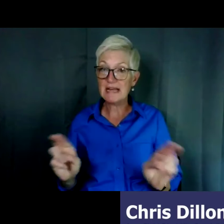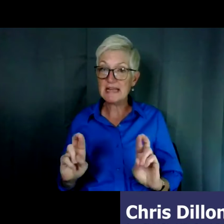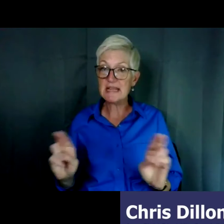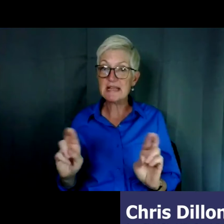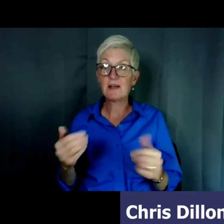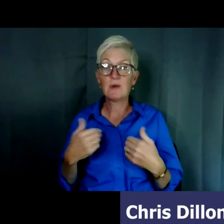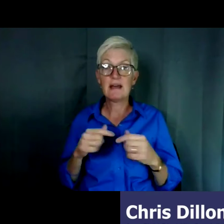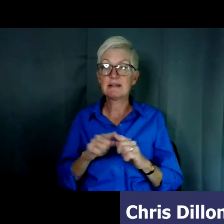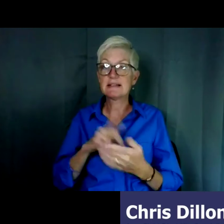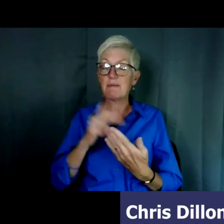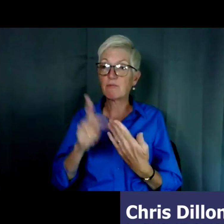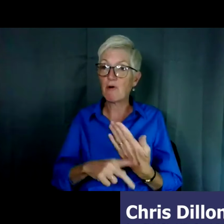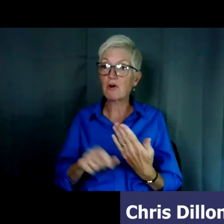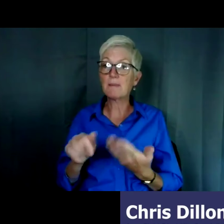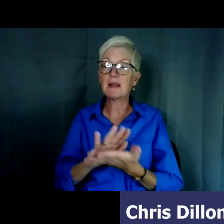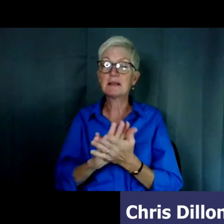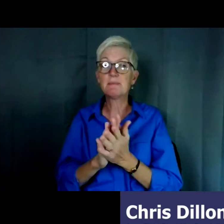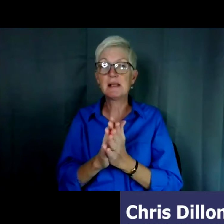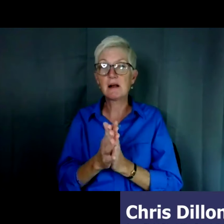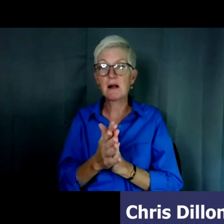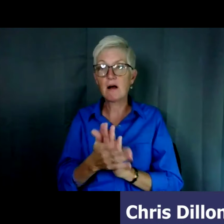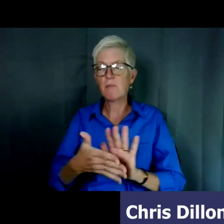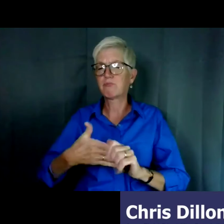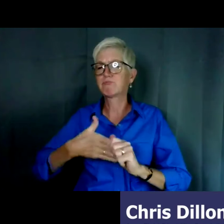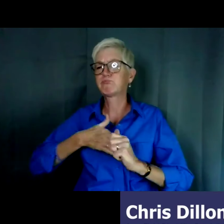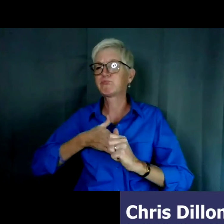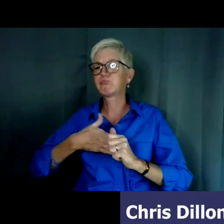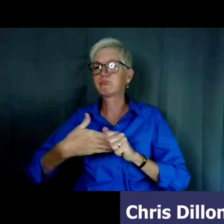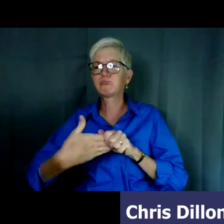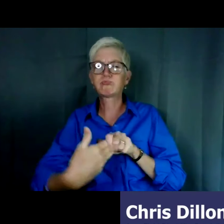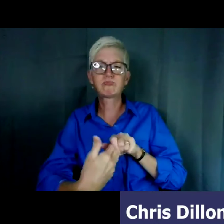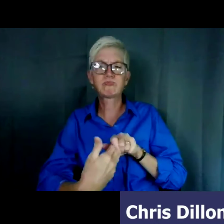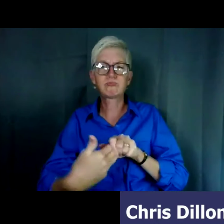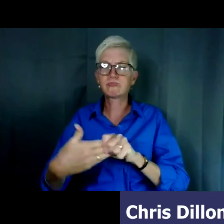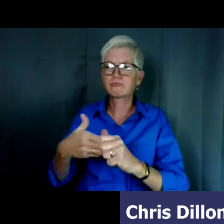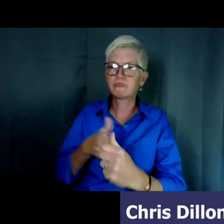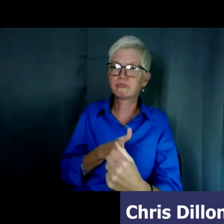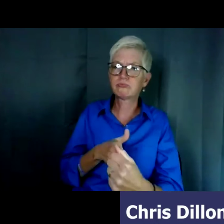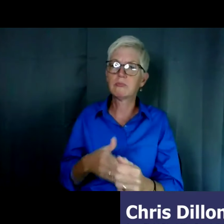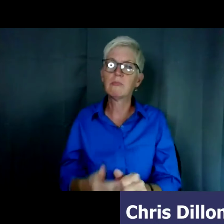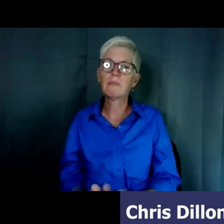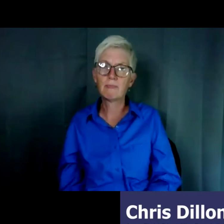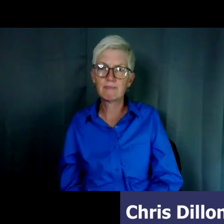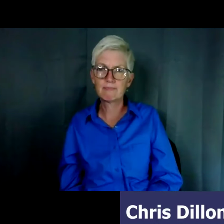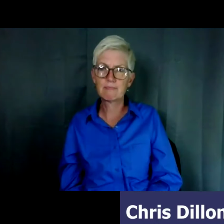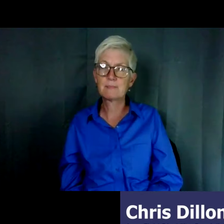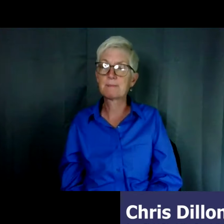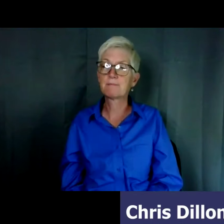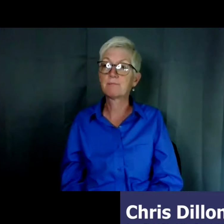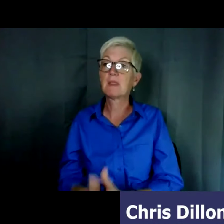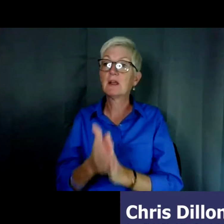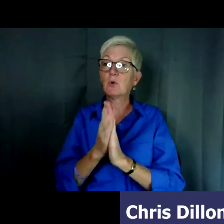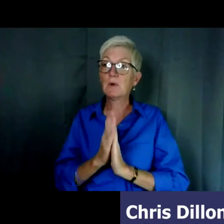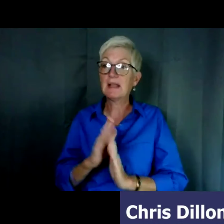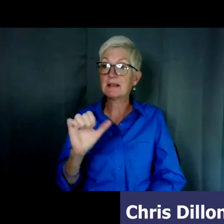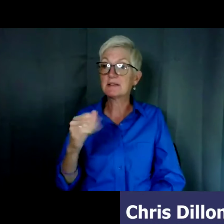program has become extremely flexible. We ask that job coaches over